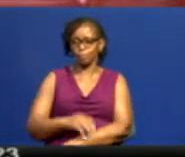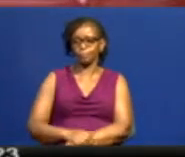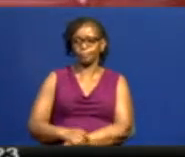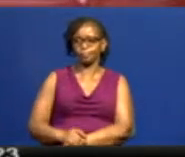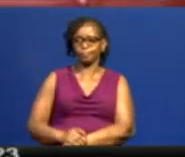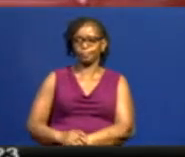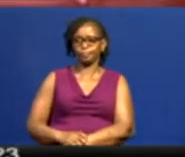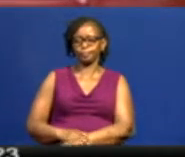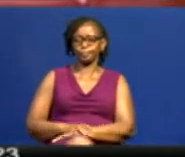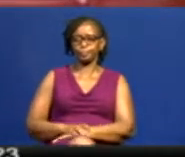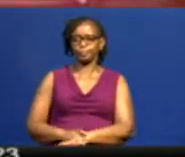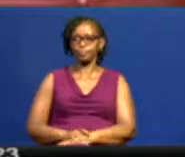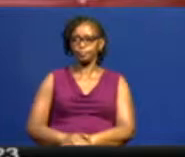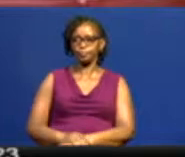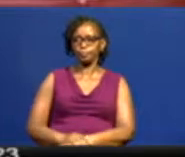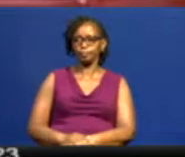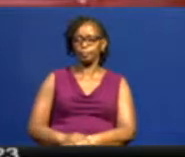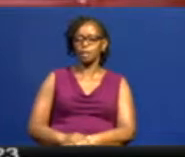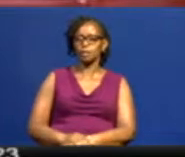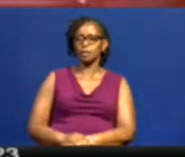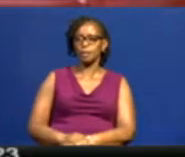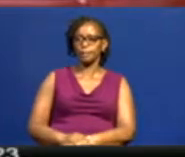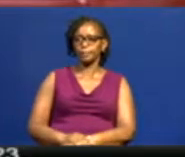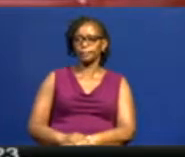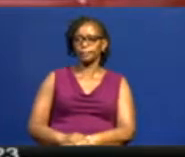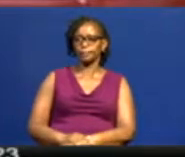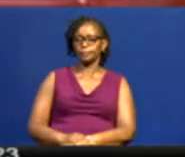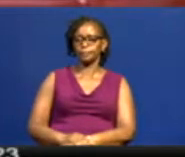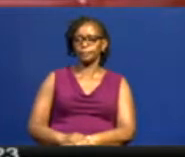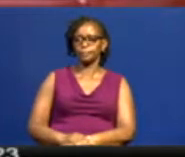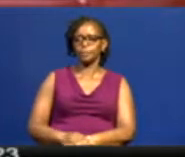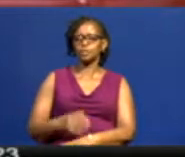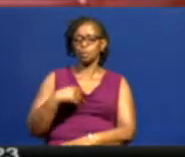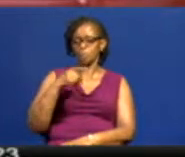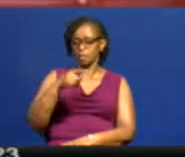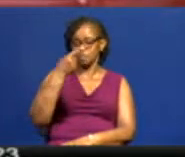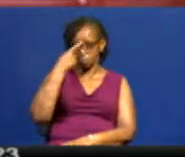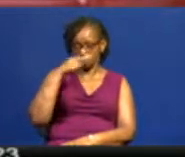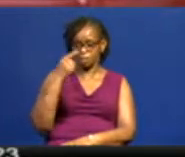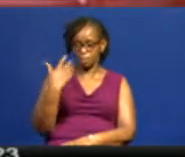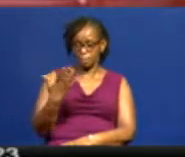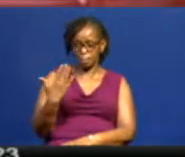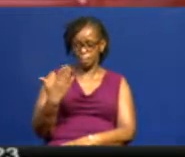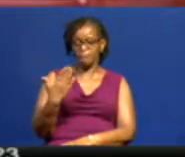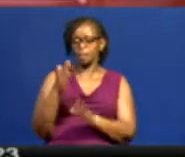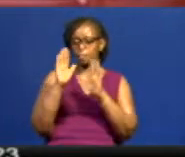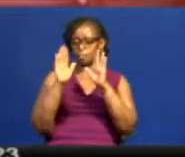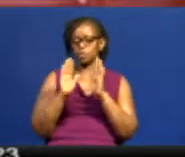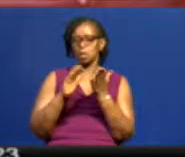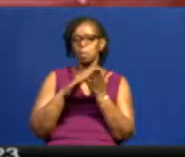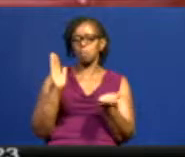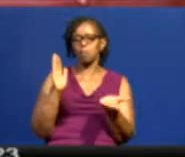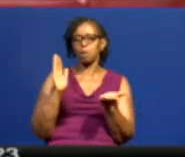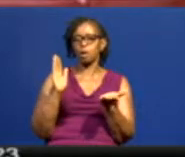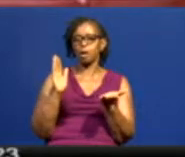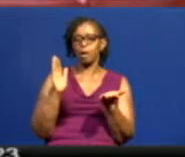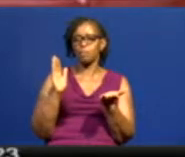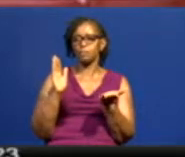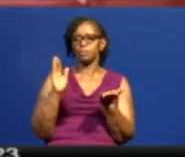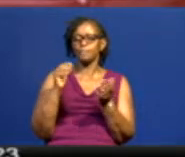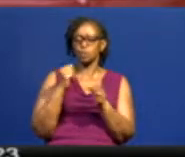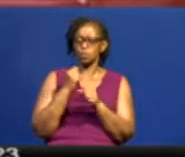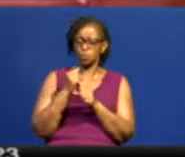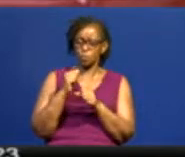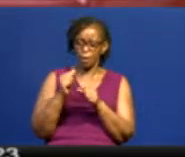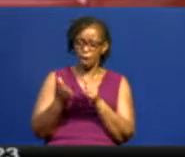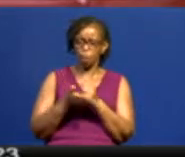term. As this is long term, there is need for predictability. So this policy paper is key in terms of ensuring